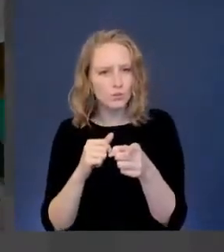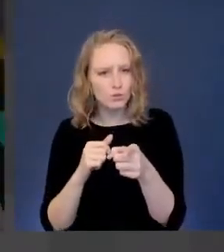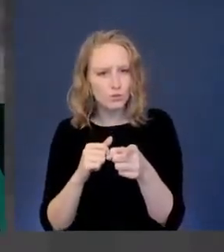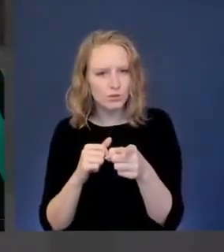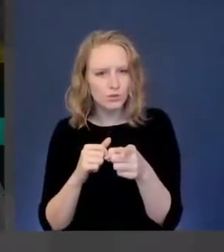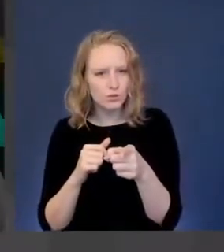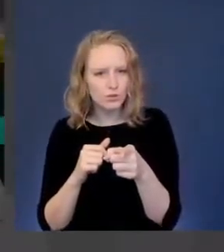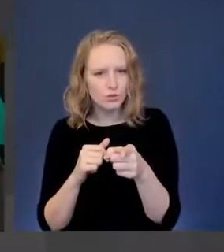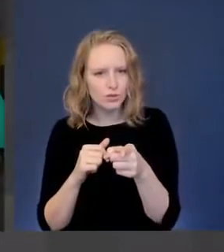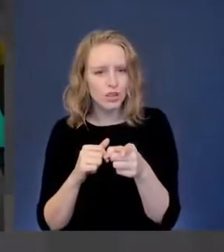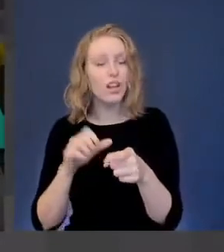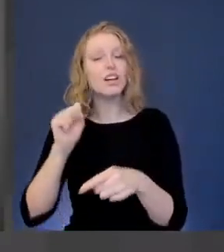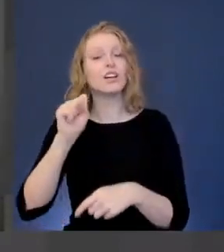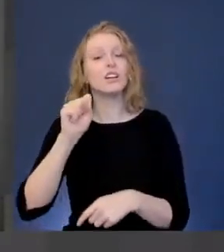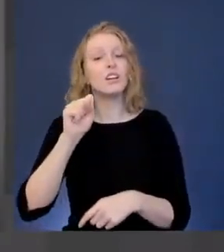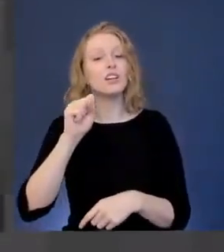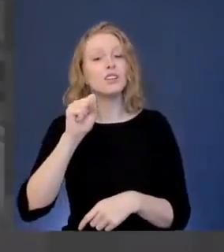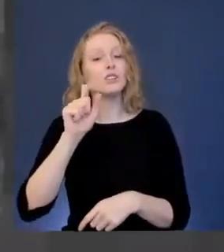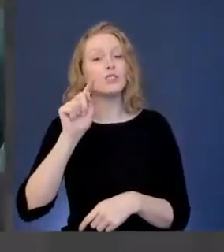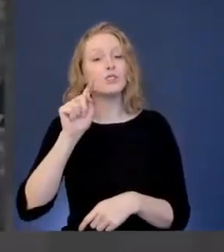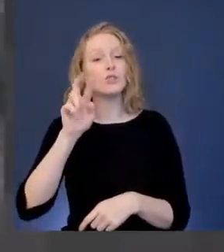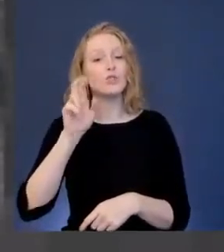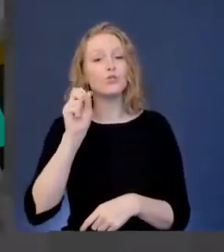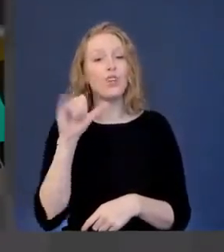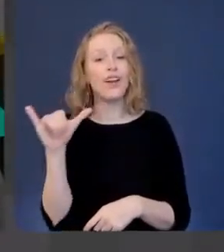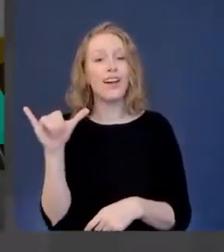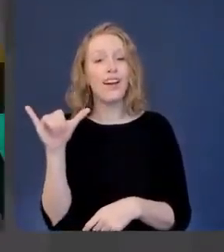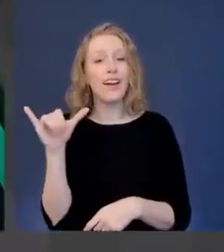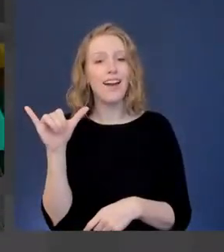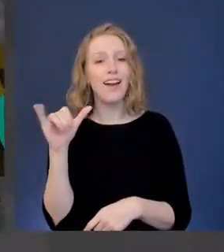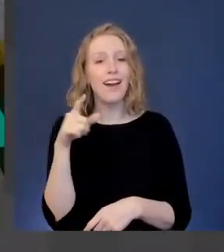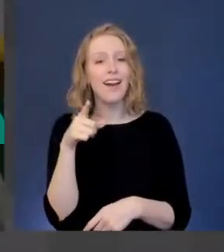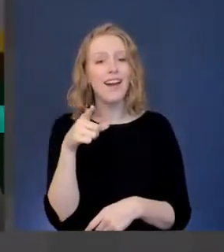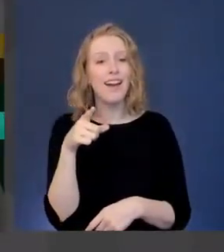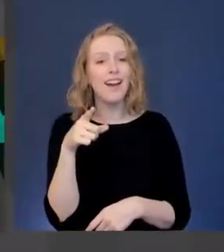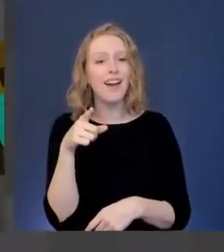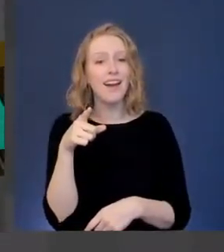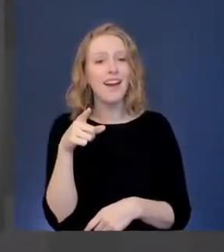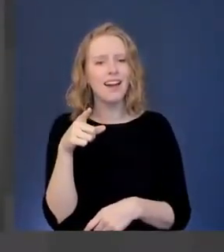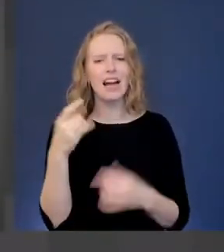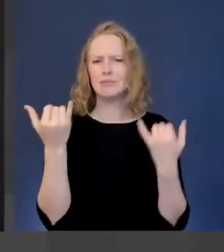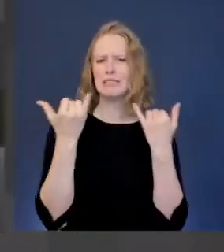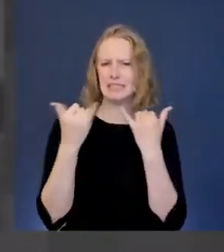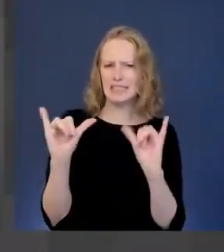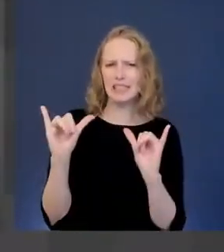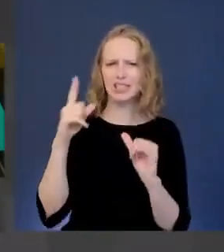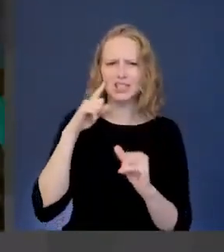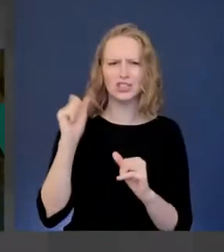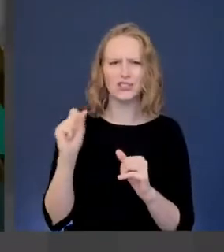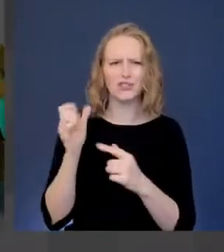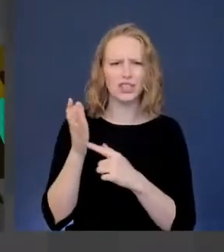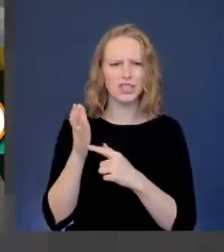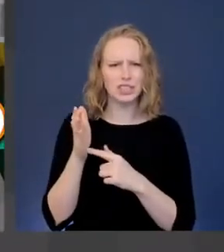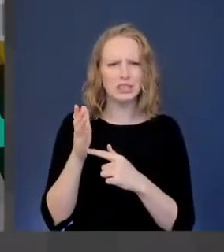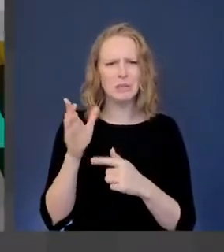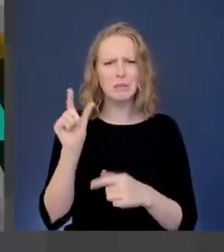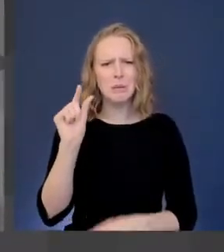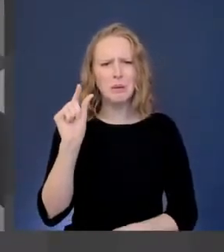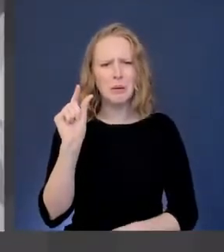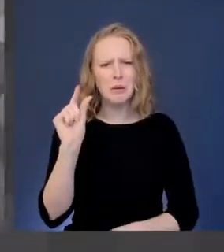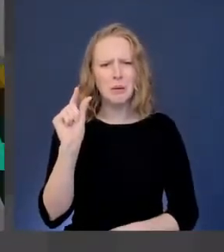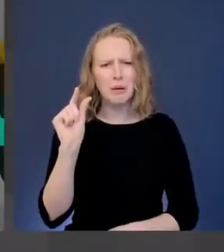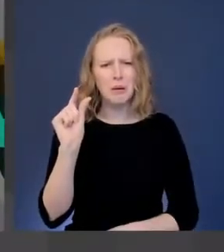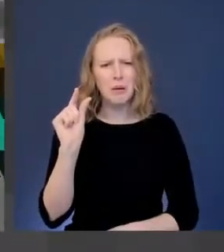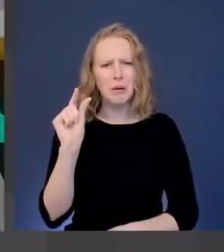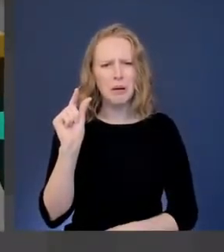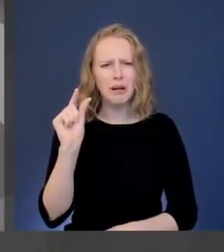a stray. I'm a stray. I'm still a little silverfish guy. I'm so small. Oh, you